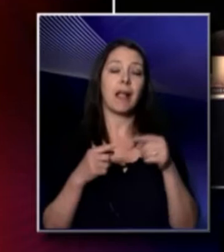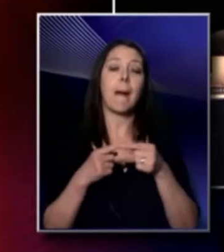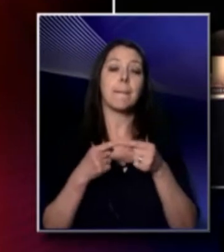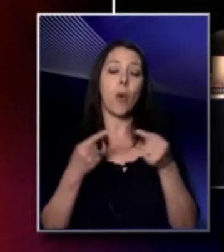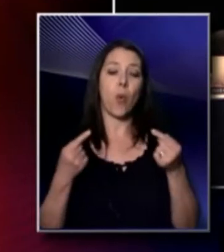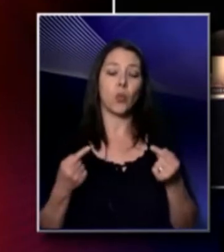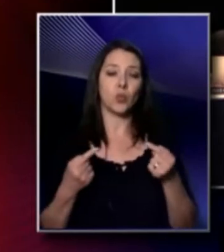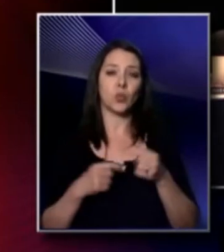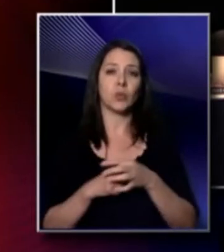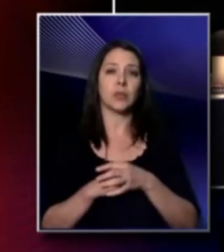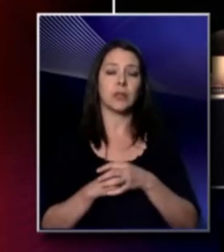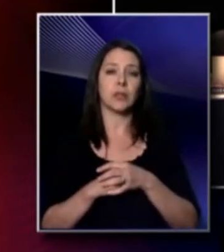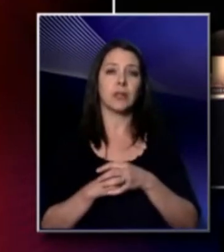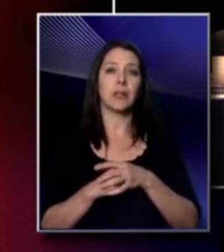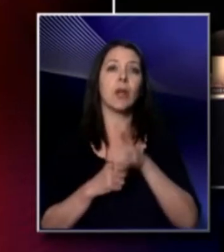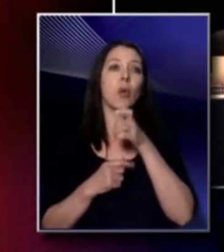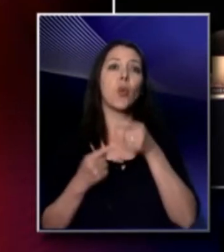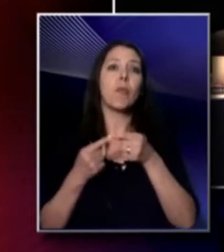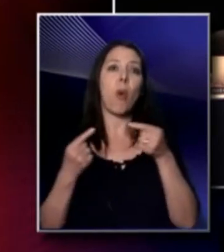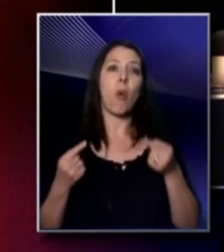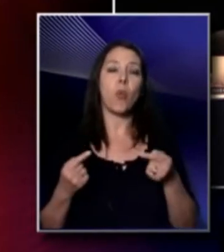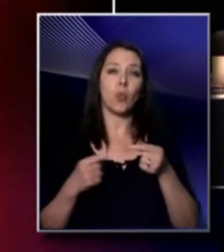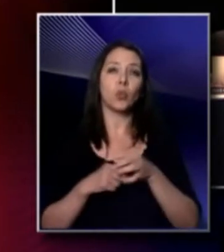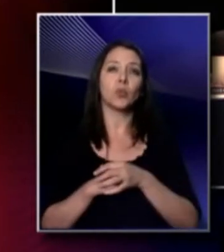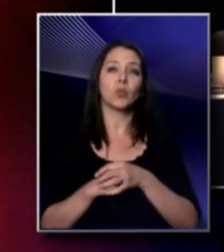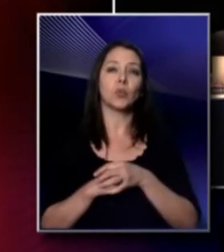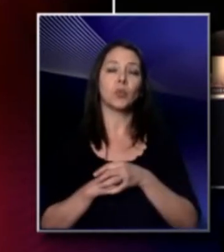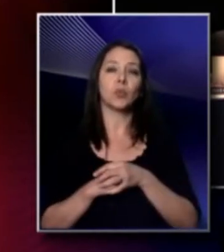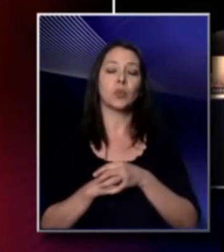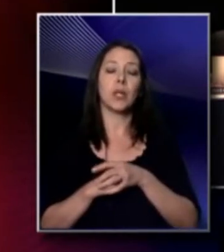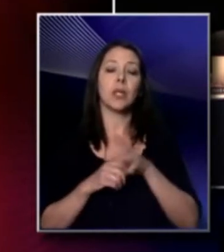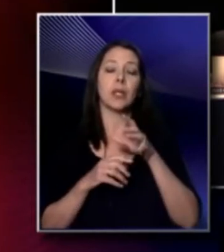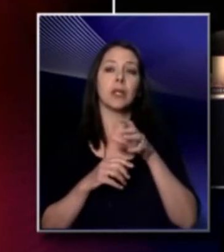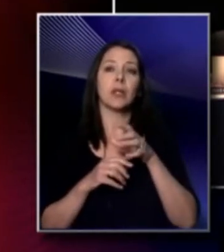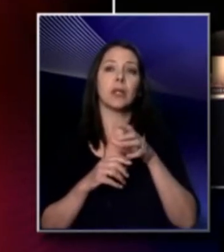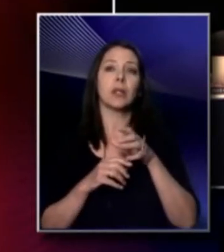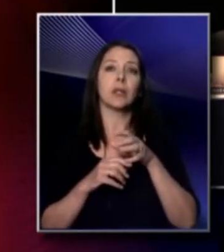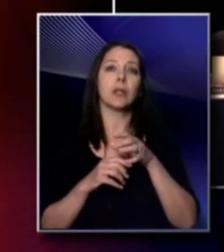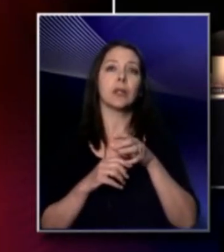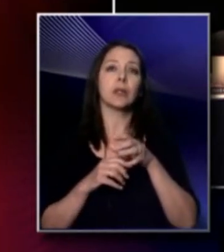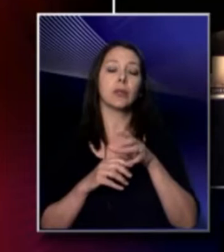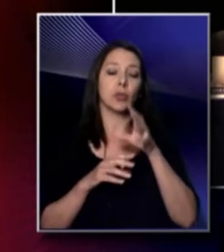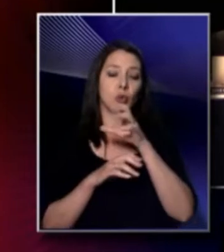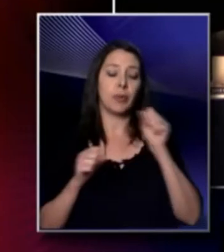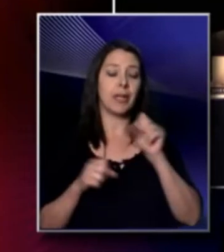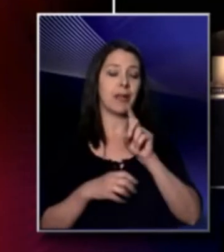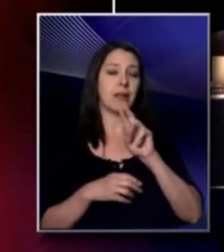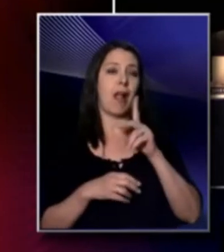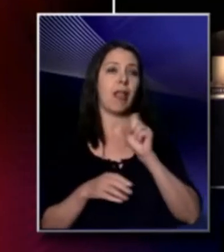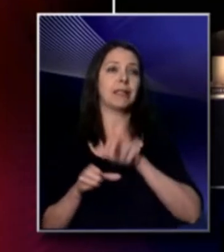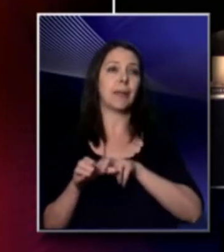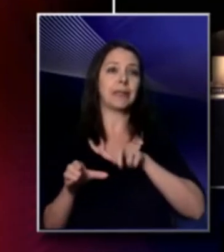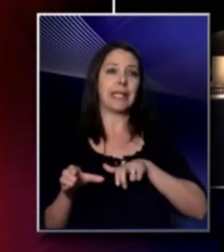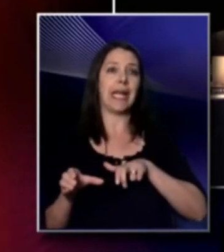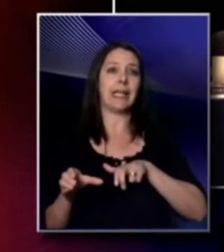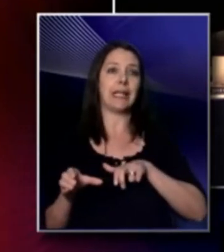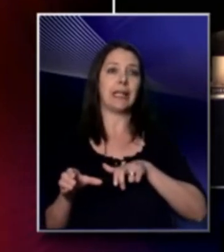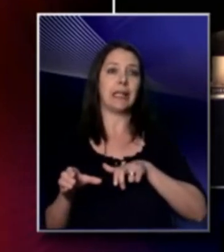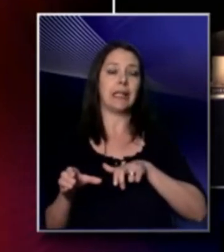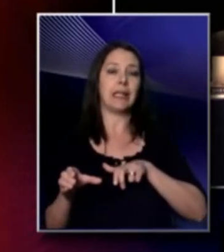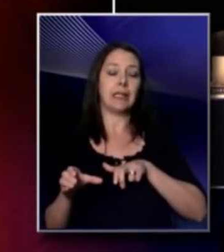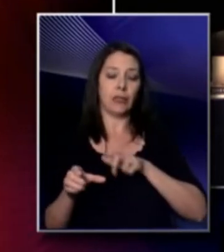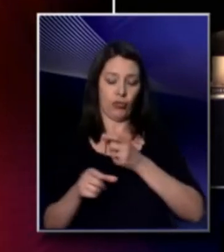Opposed? Anybody opposed? Superintendent Douglas abstained.